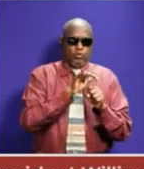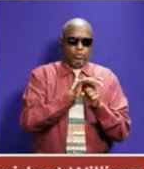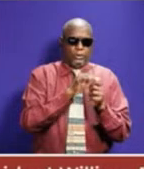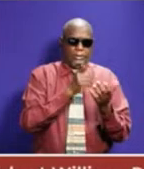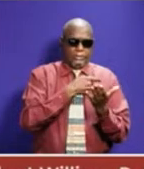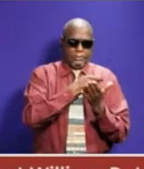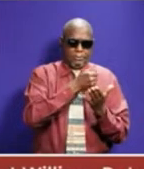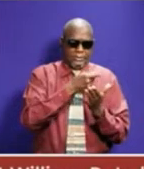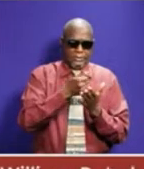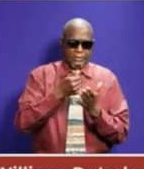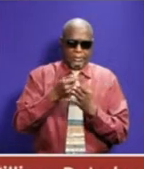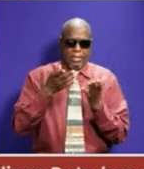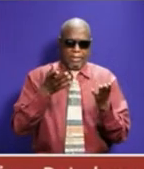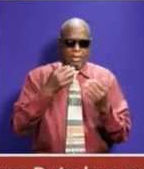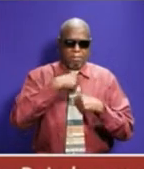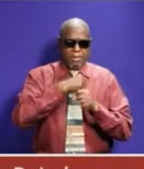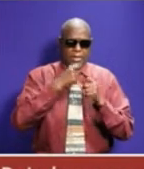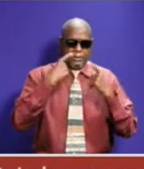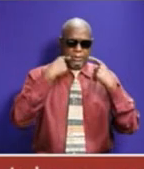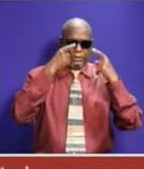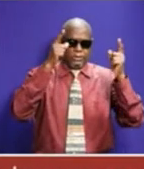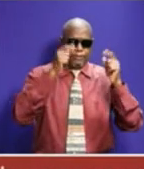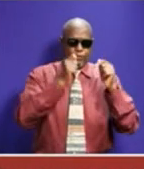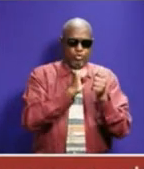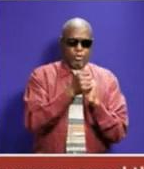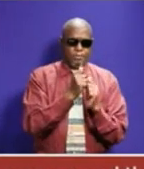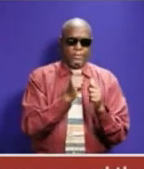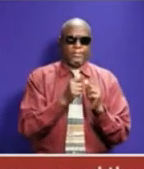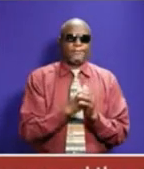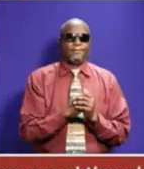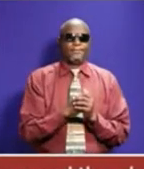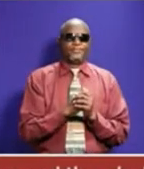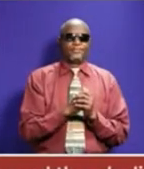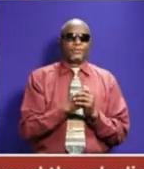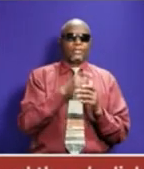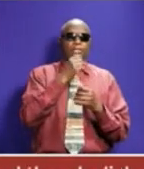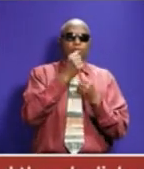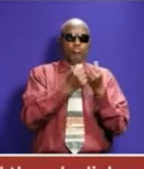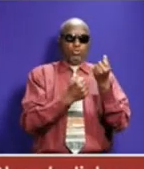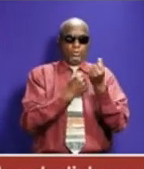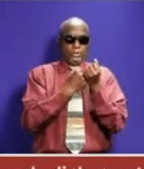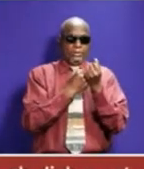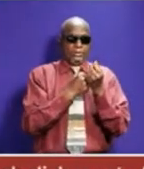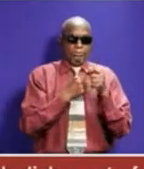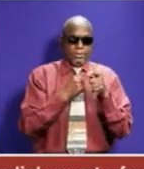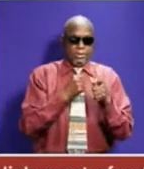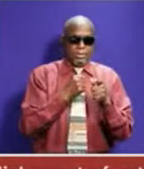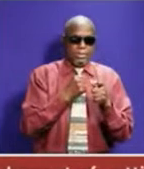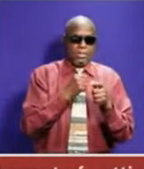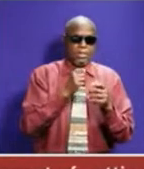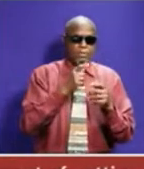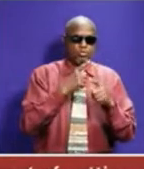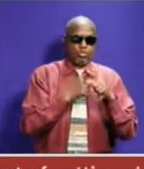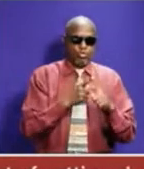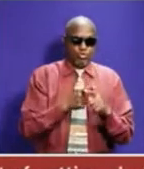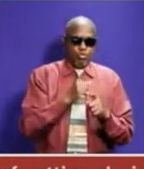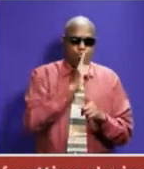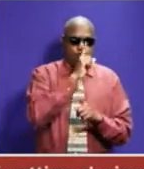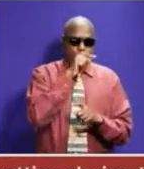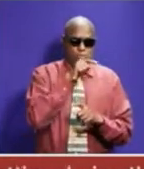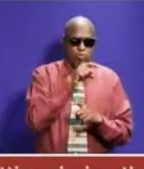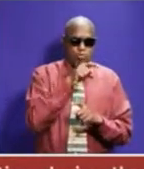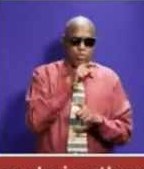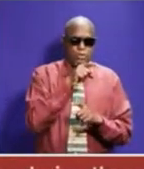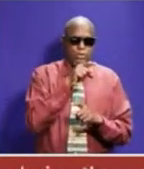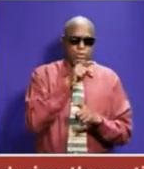go with making a successful tournament. The sponsorship that amounted to 1.34